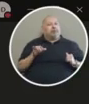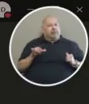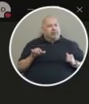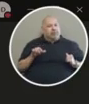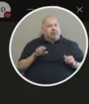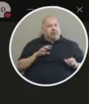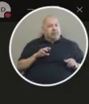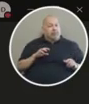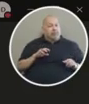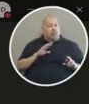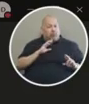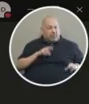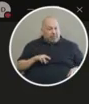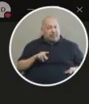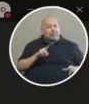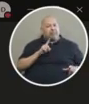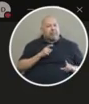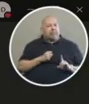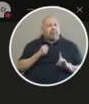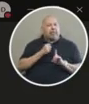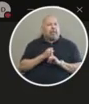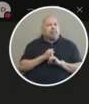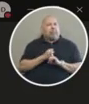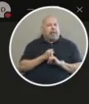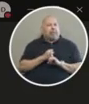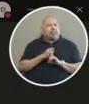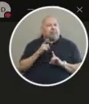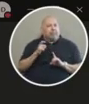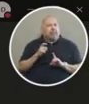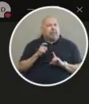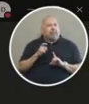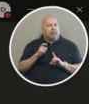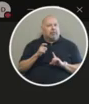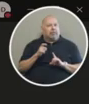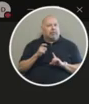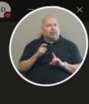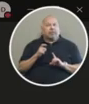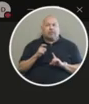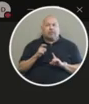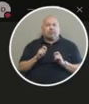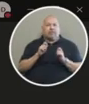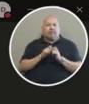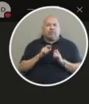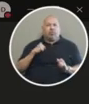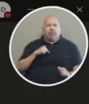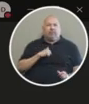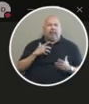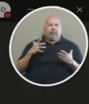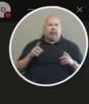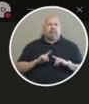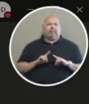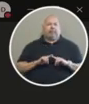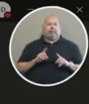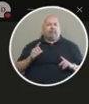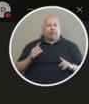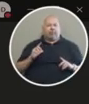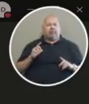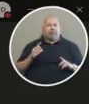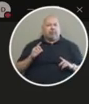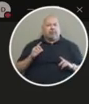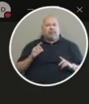the responses that they have are being impacted. And in particular, we've had a lot of different calls